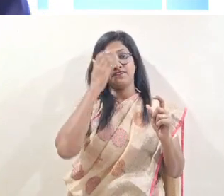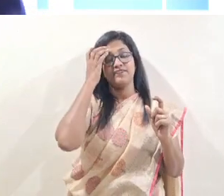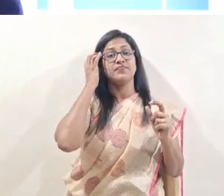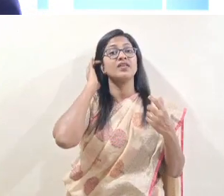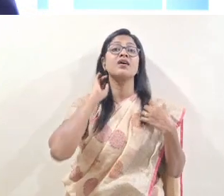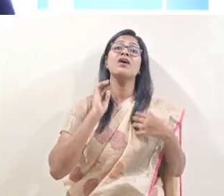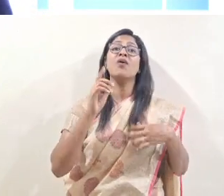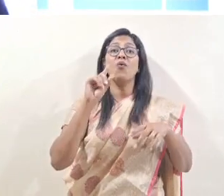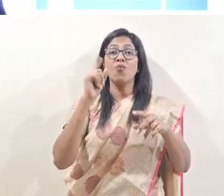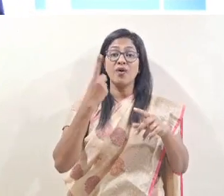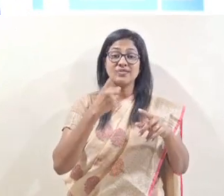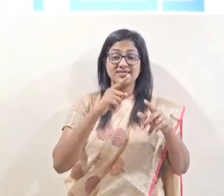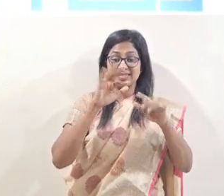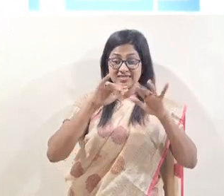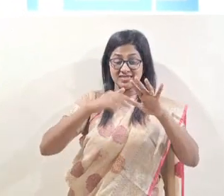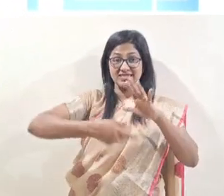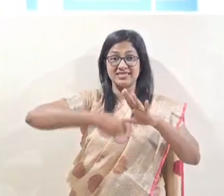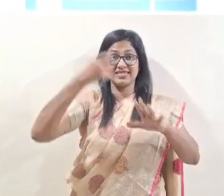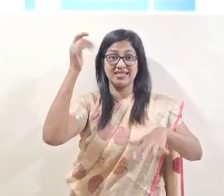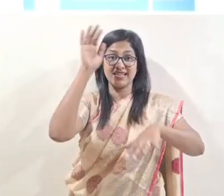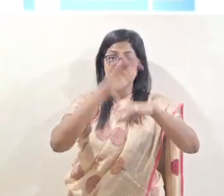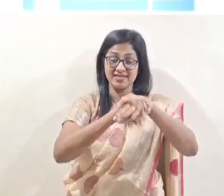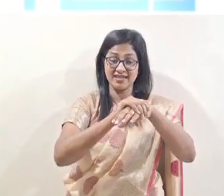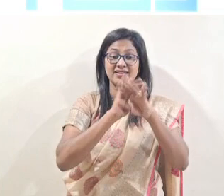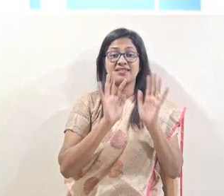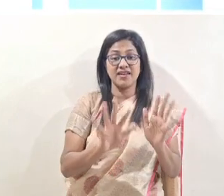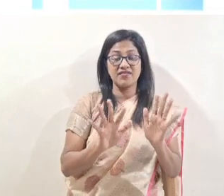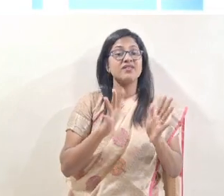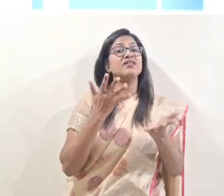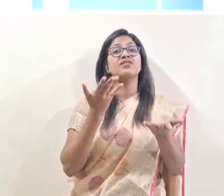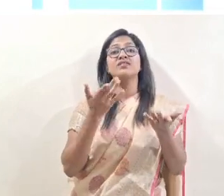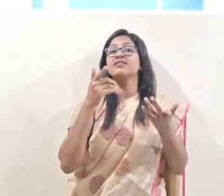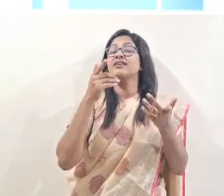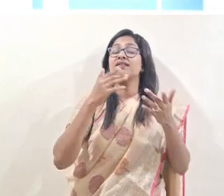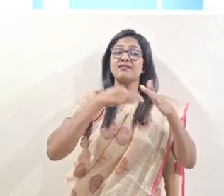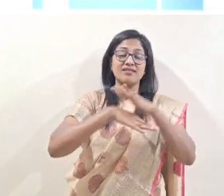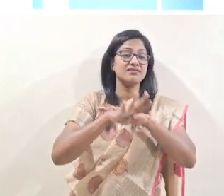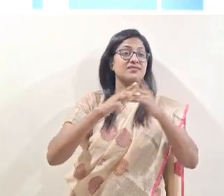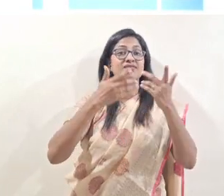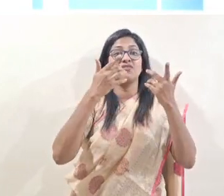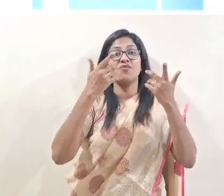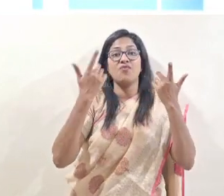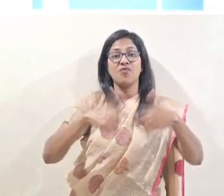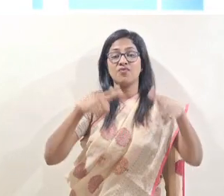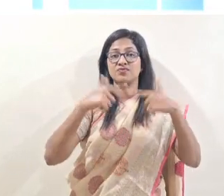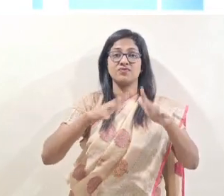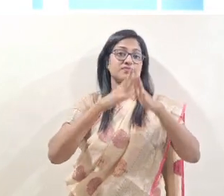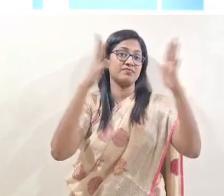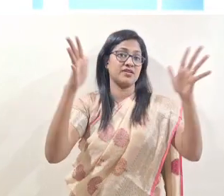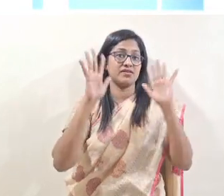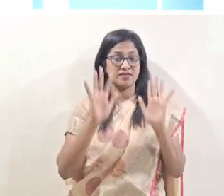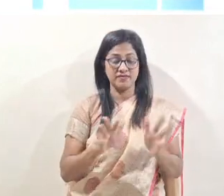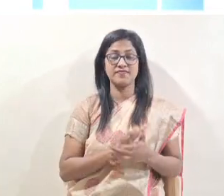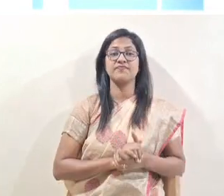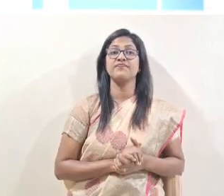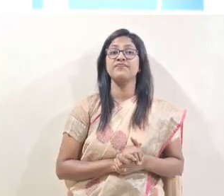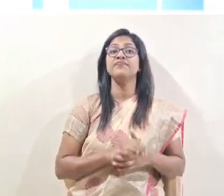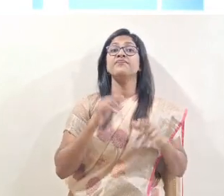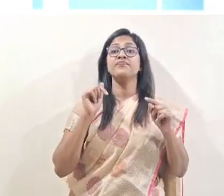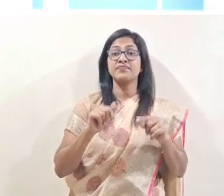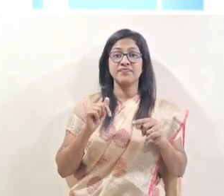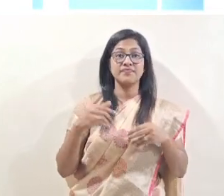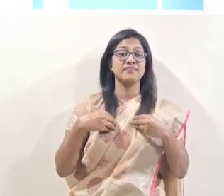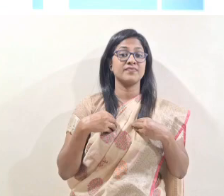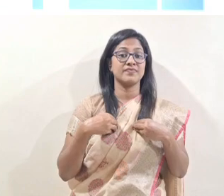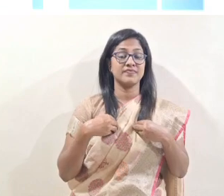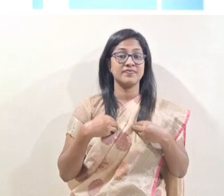a cyber attack comes, there could be huge losses. So that brings us to